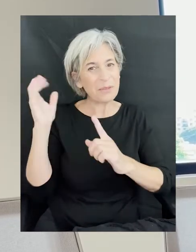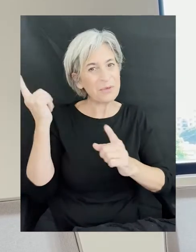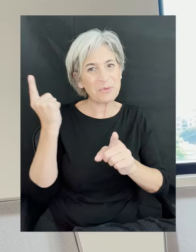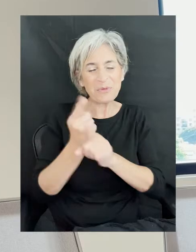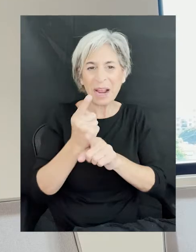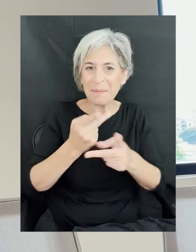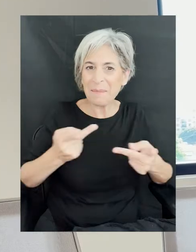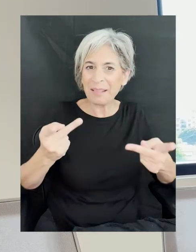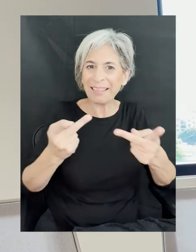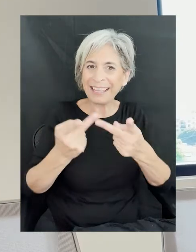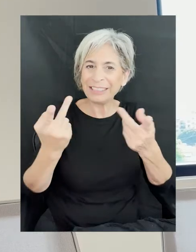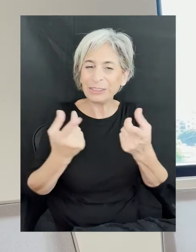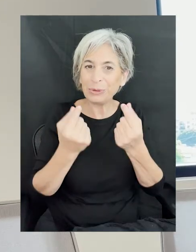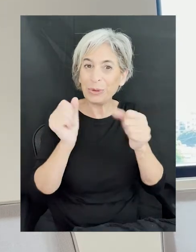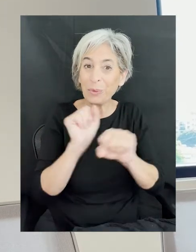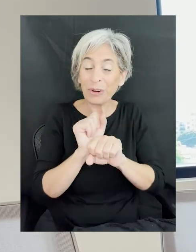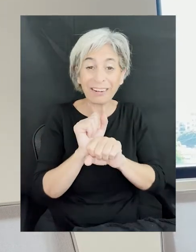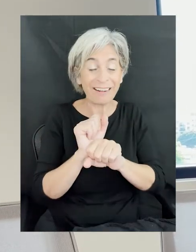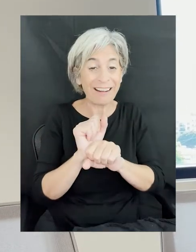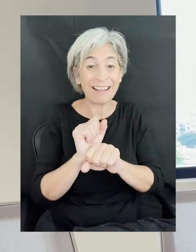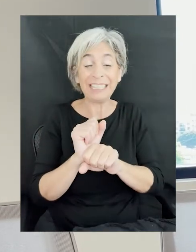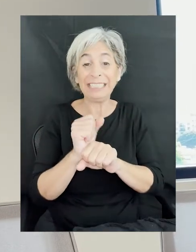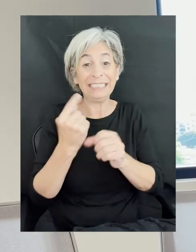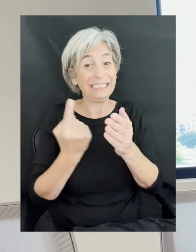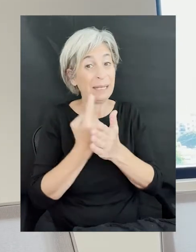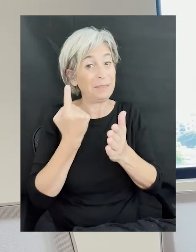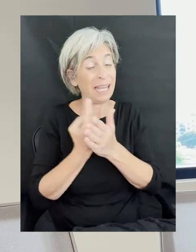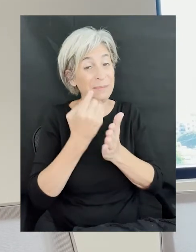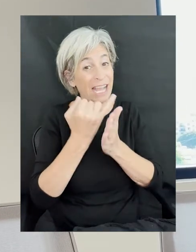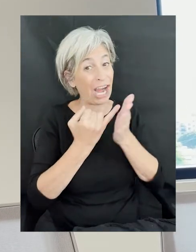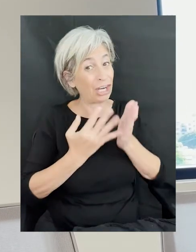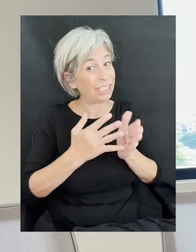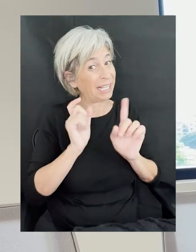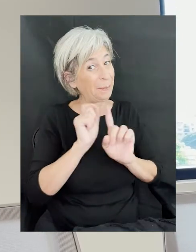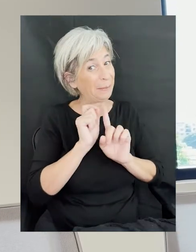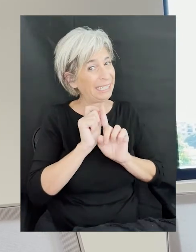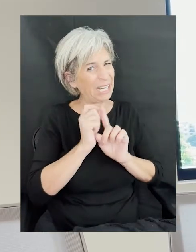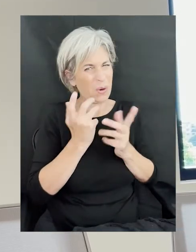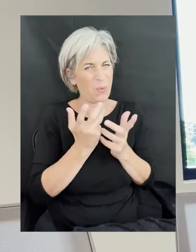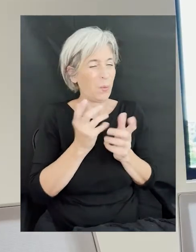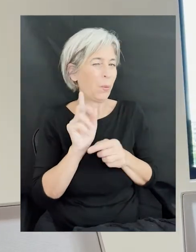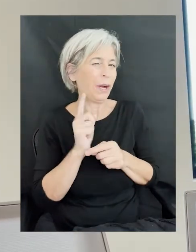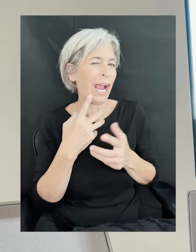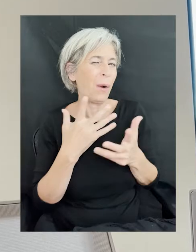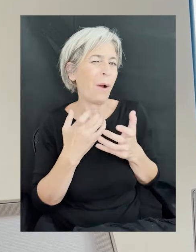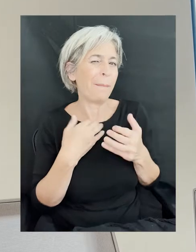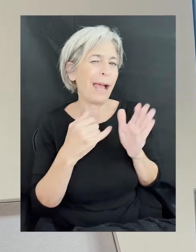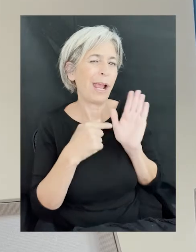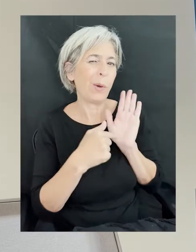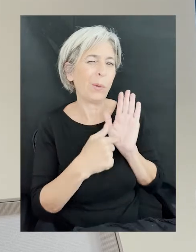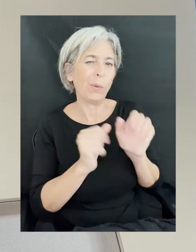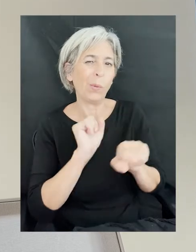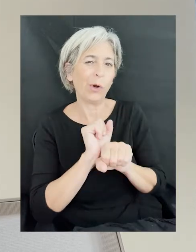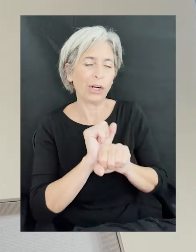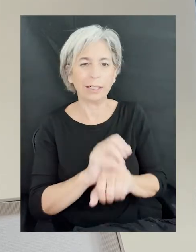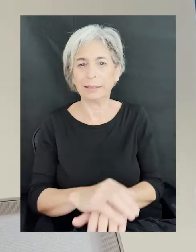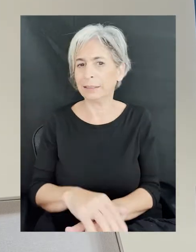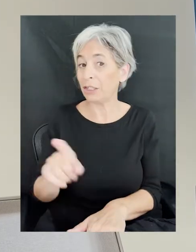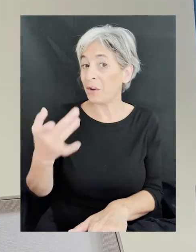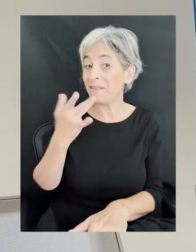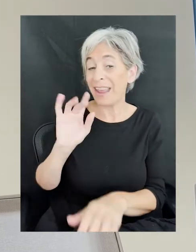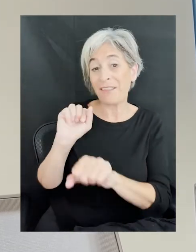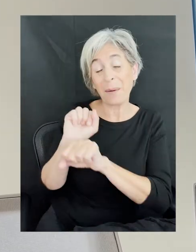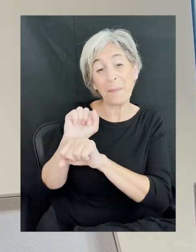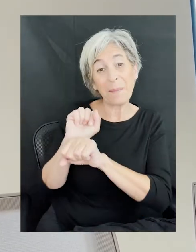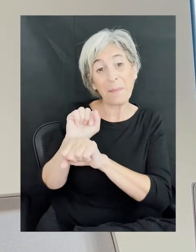do their work, because that's not always the case. Artists are also picky in terms of where they go and what they do. What's your favorite part